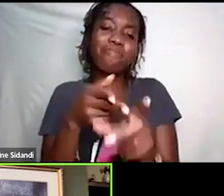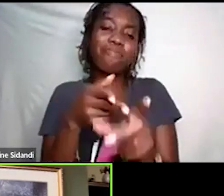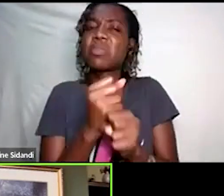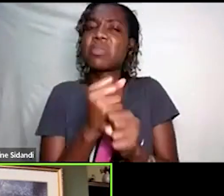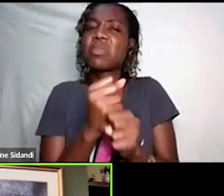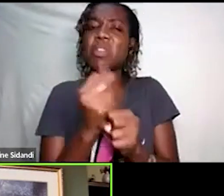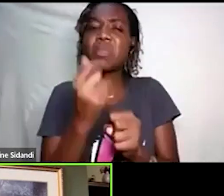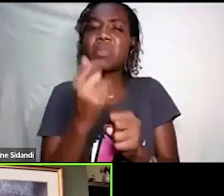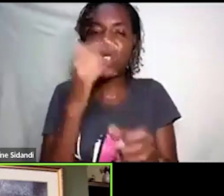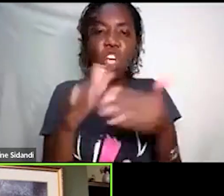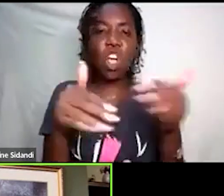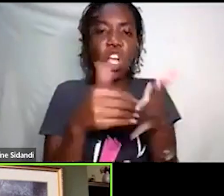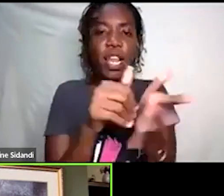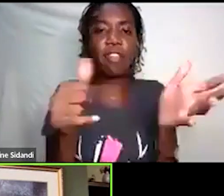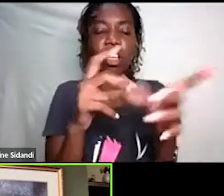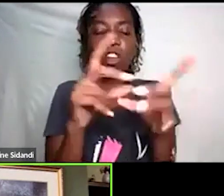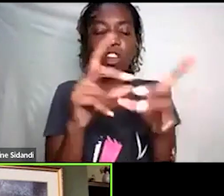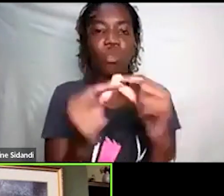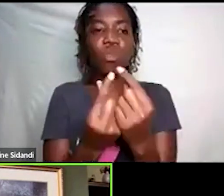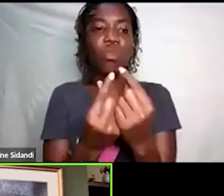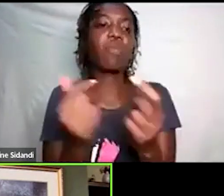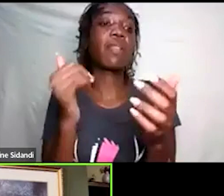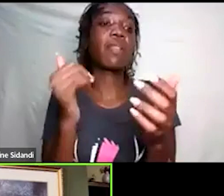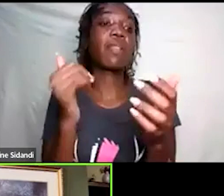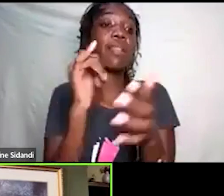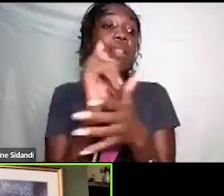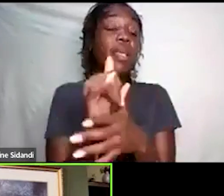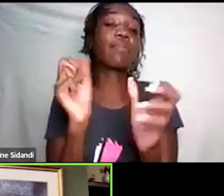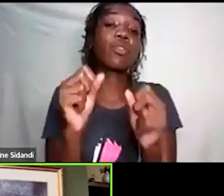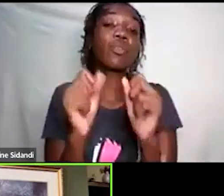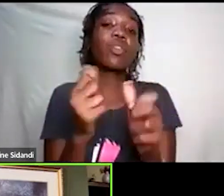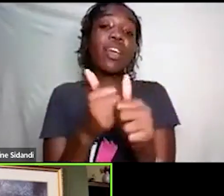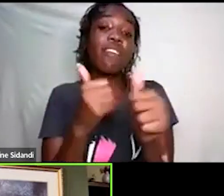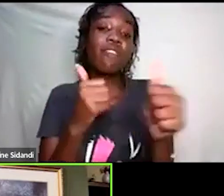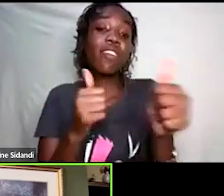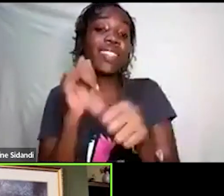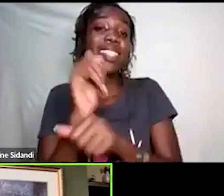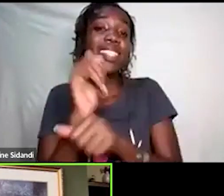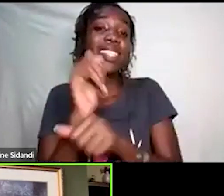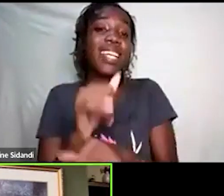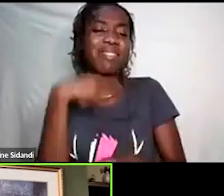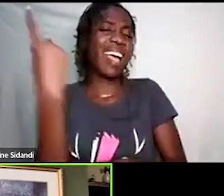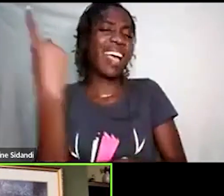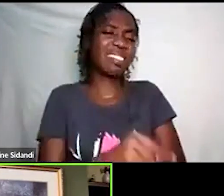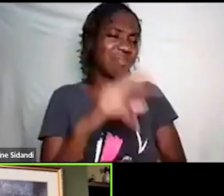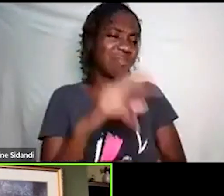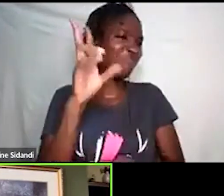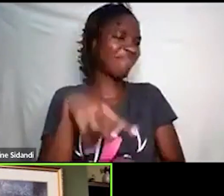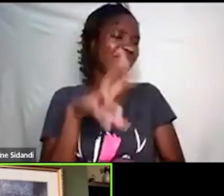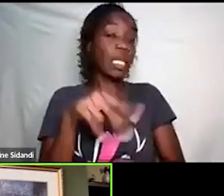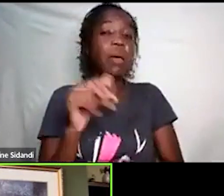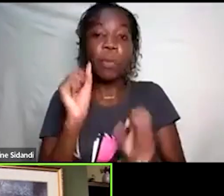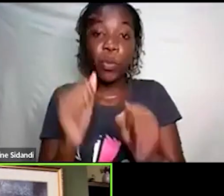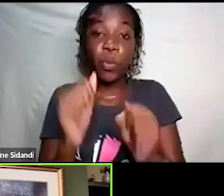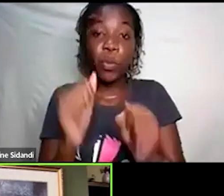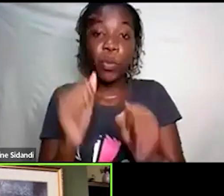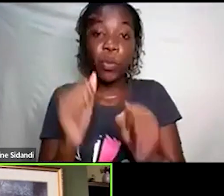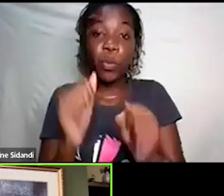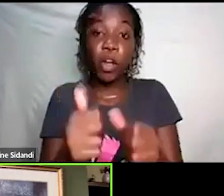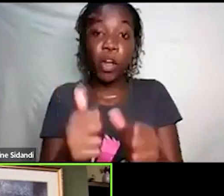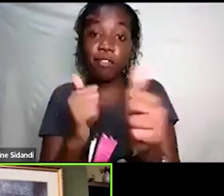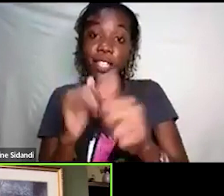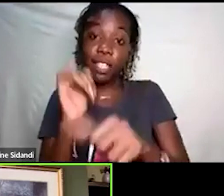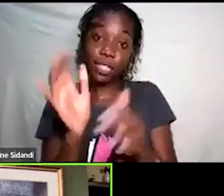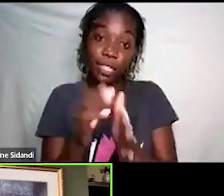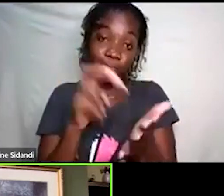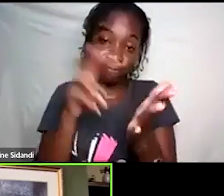you. So to avoid that funny wickedness, avoid it altogether or seek a transfer if you